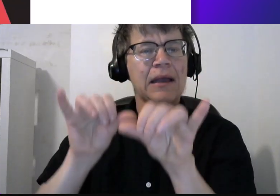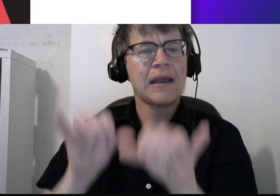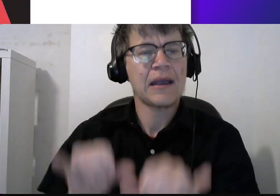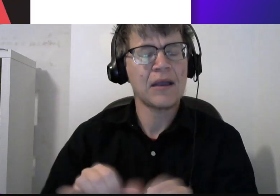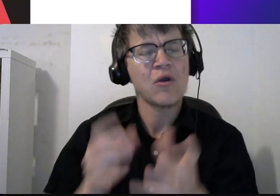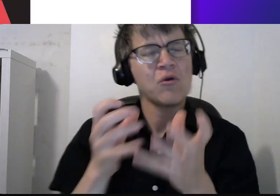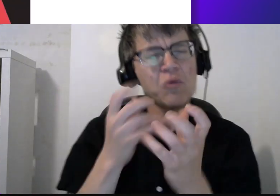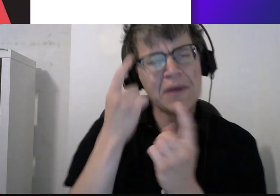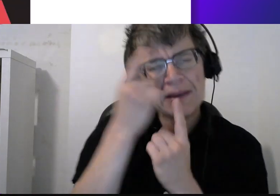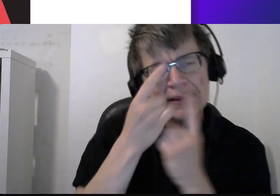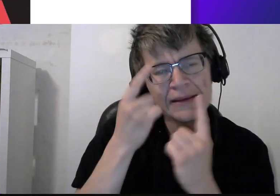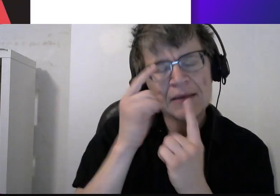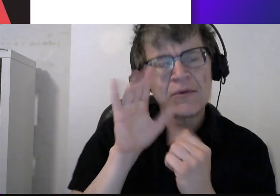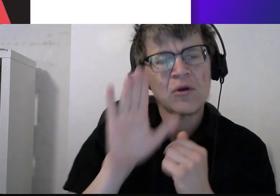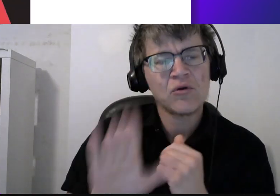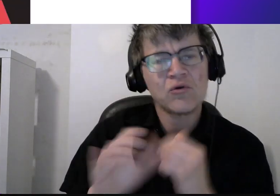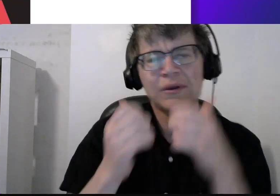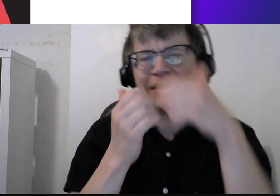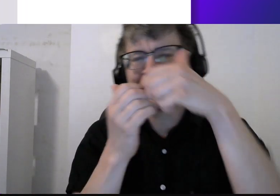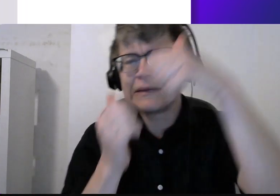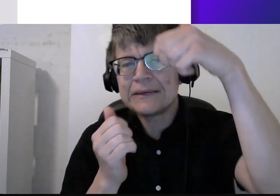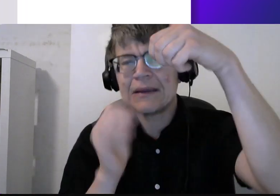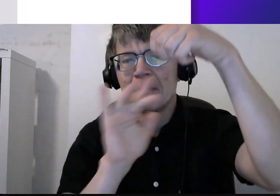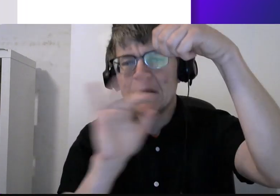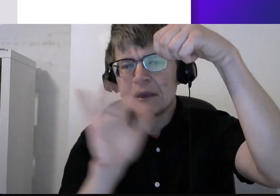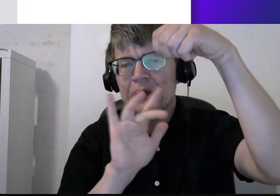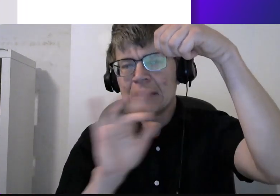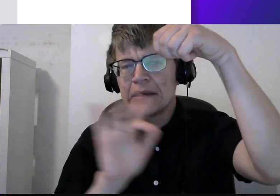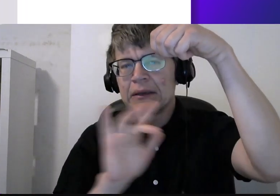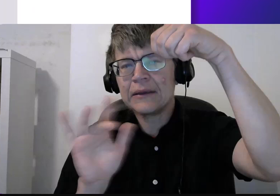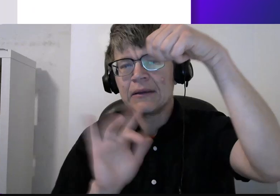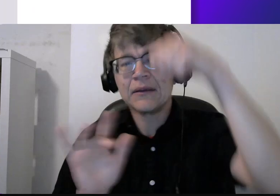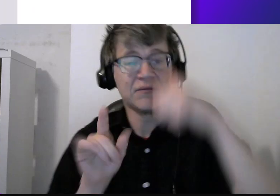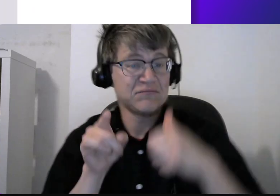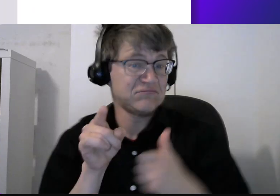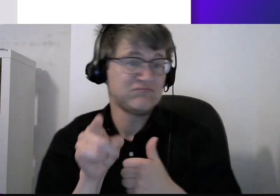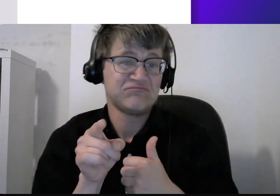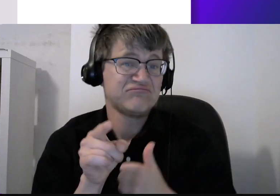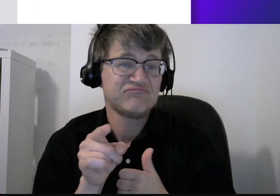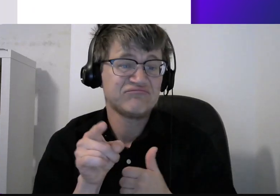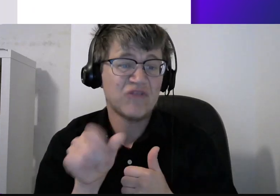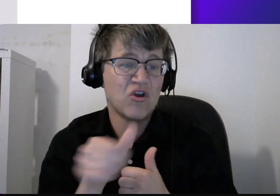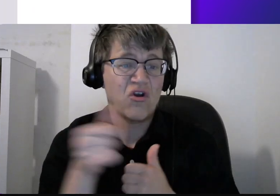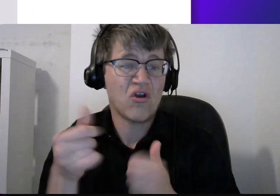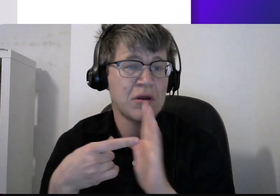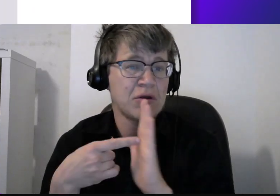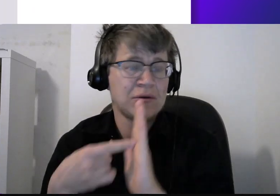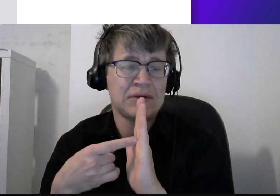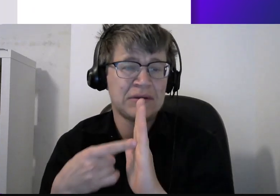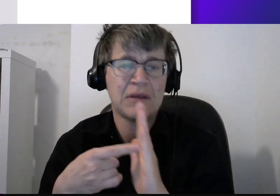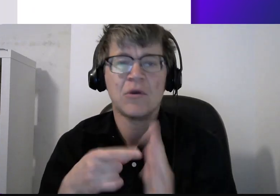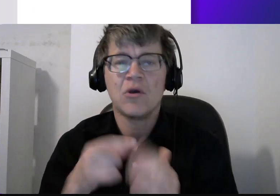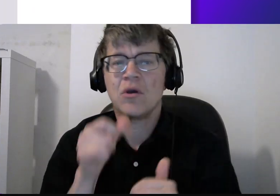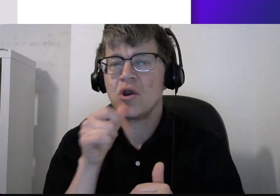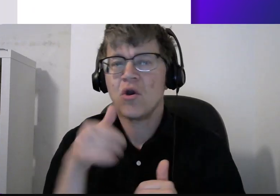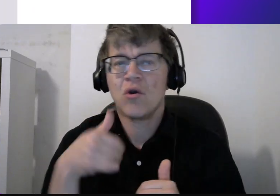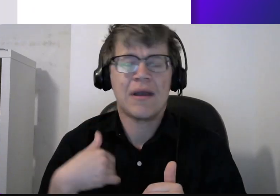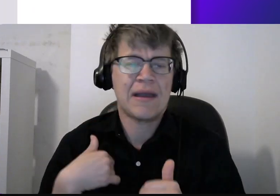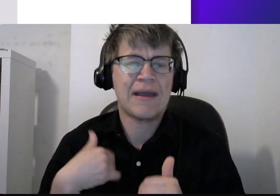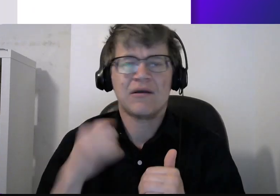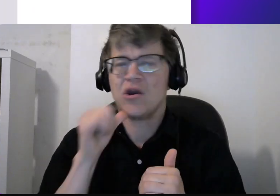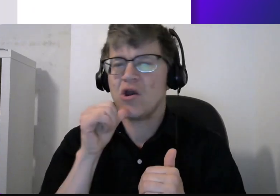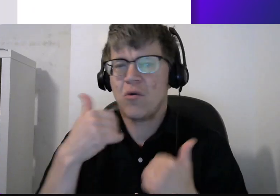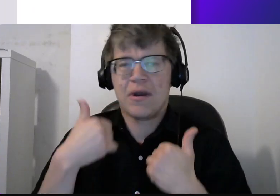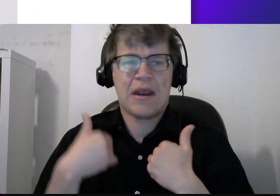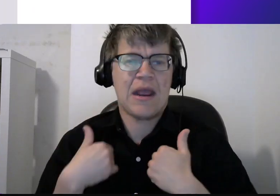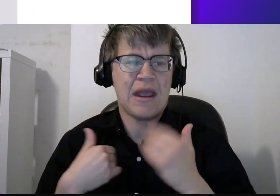spacing. Otherwise, you can use something like this, where you don't have justified text, but you want to be cautious about the rag. So